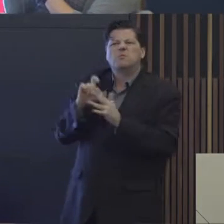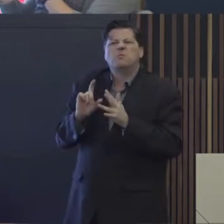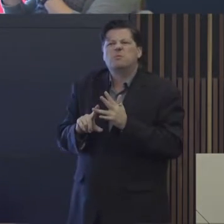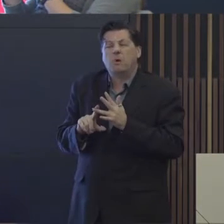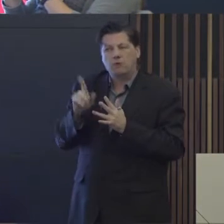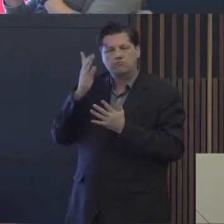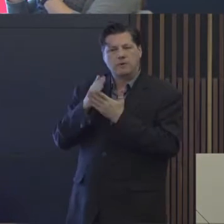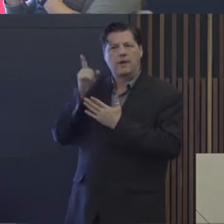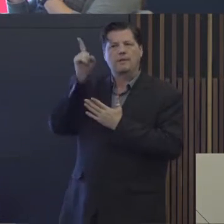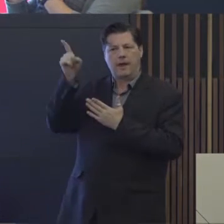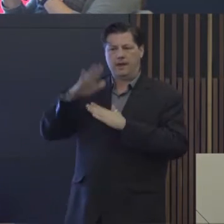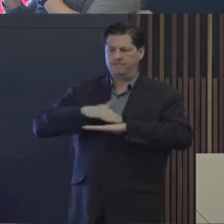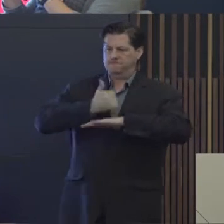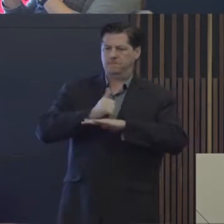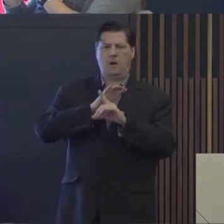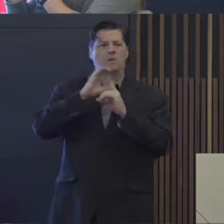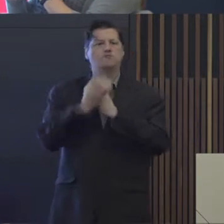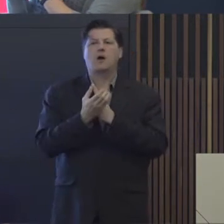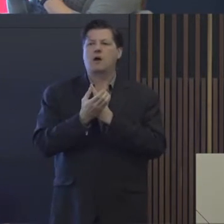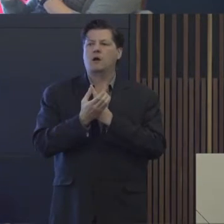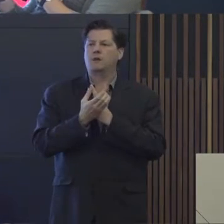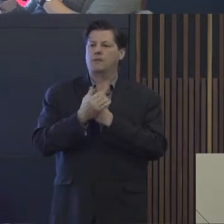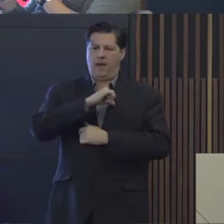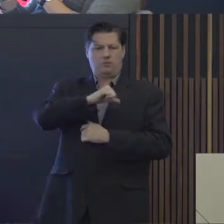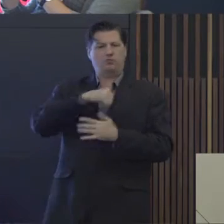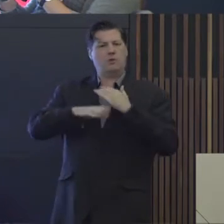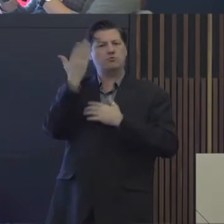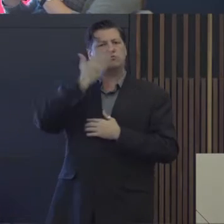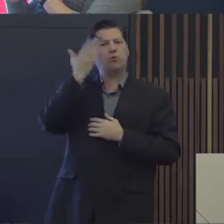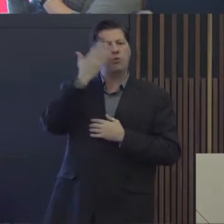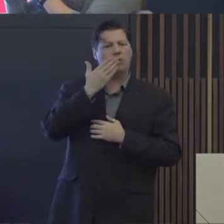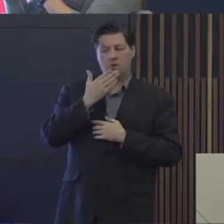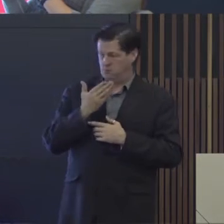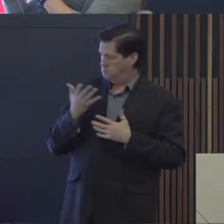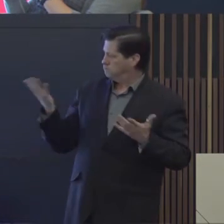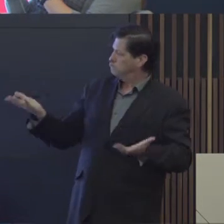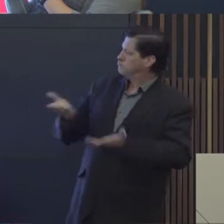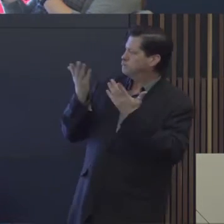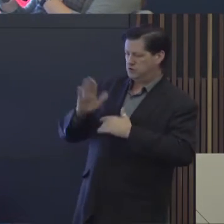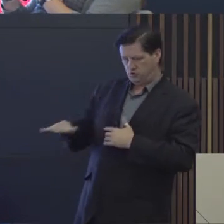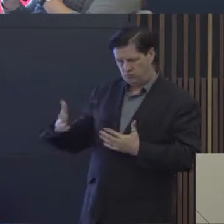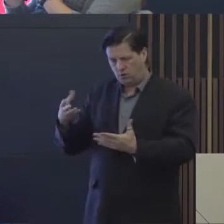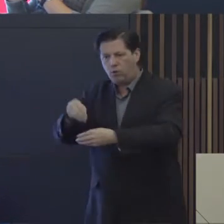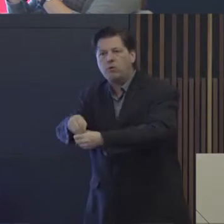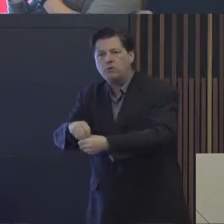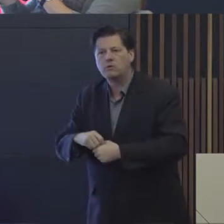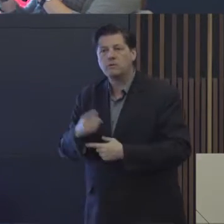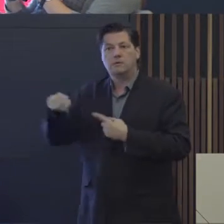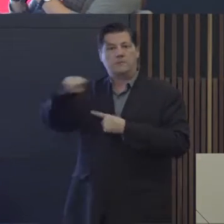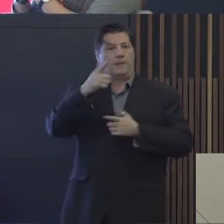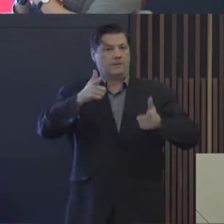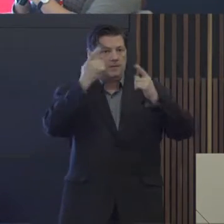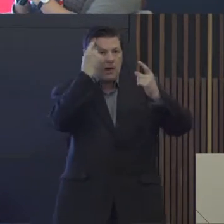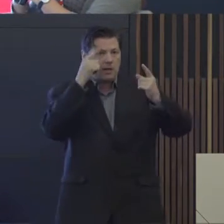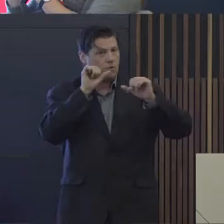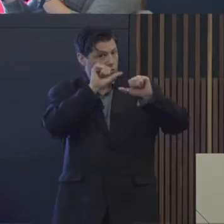fact, they set the tone and the culture in the school. Absolutely. Where, a child is included, where the teachers understand that it's absolutely